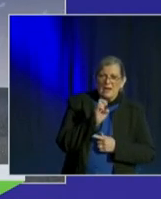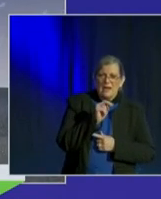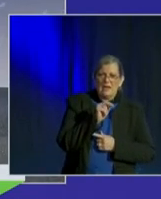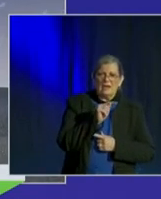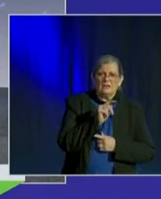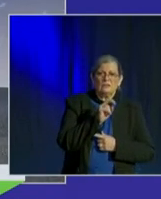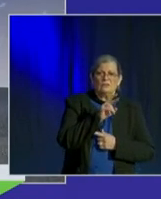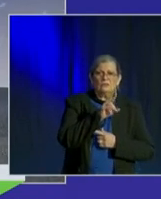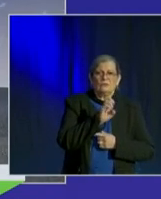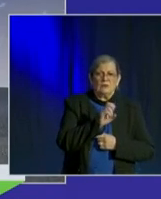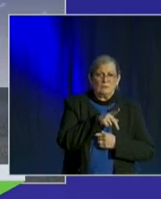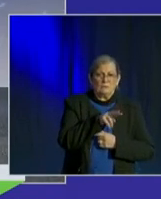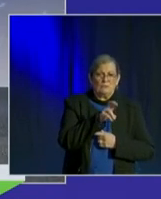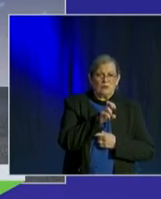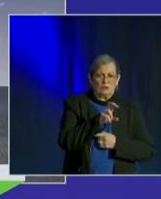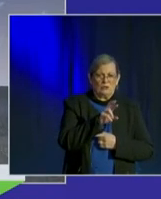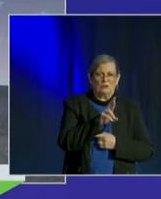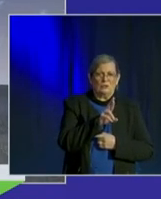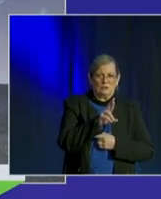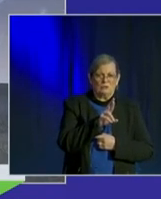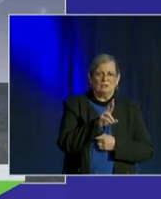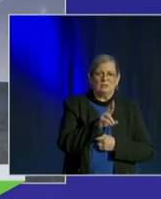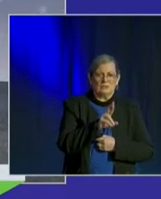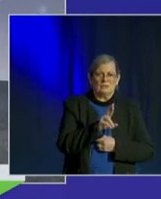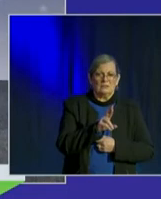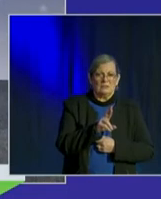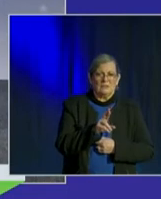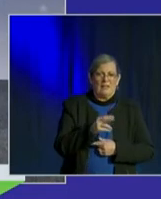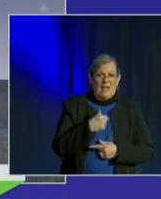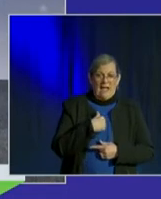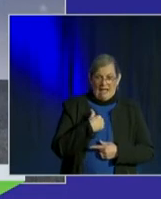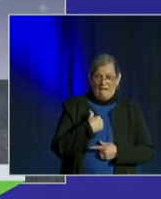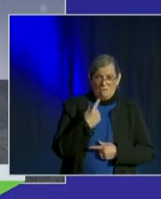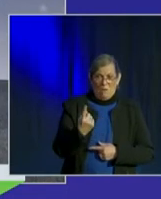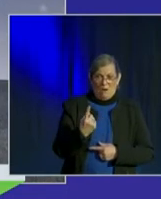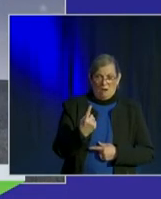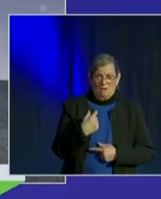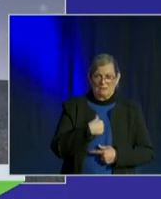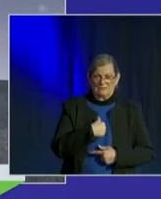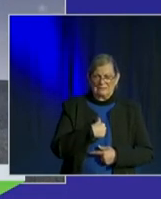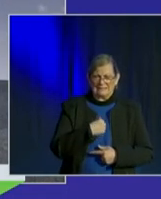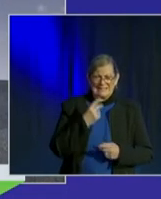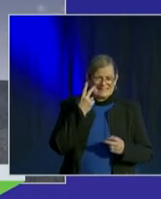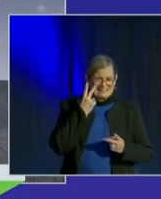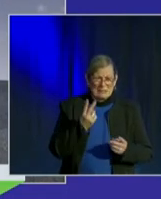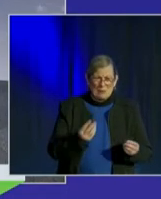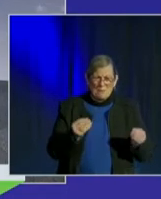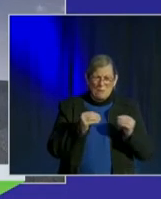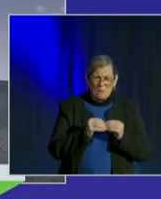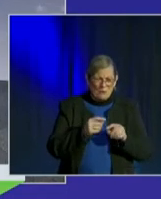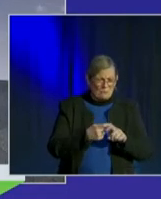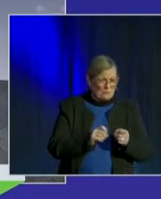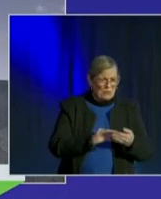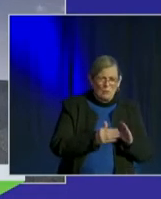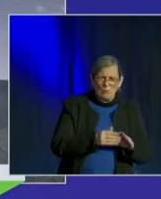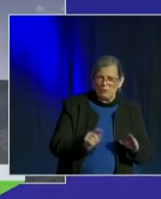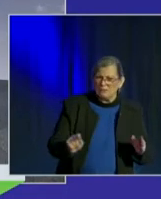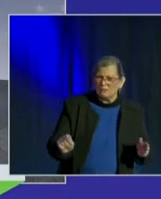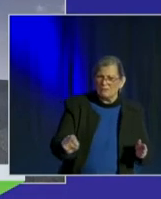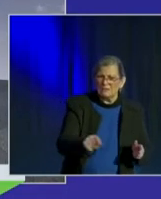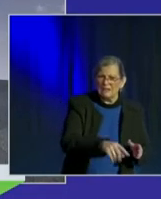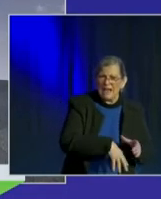of years, I have noticed a lot of opportunities here come for the existing businesses and have very stringent